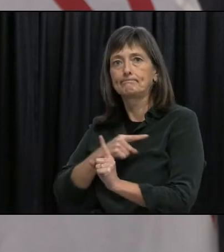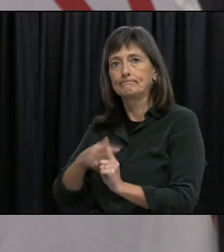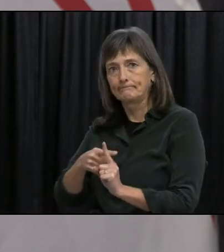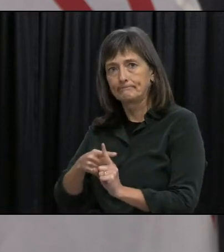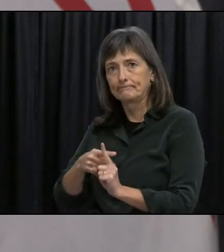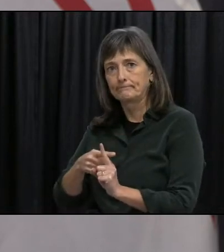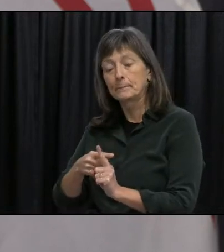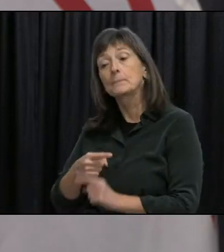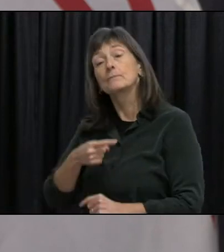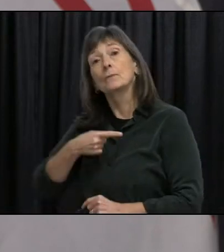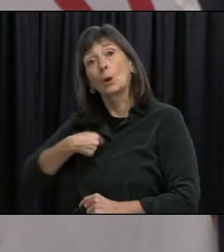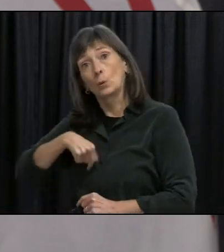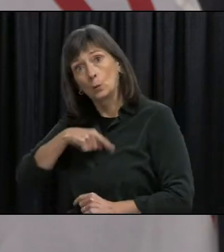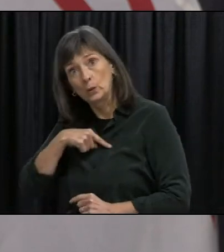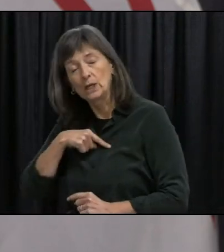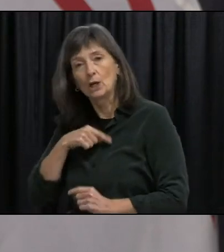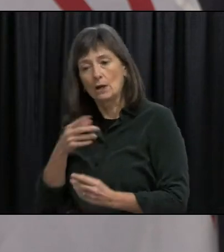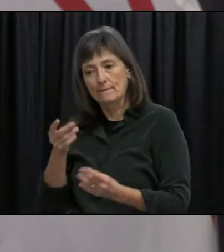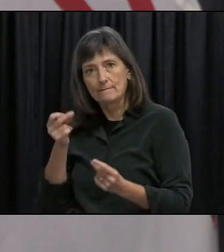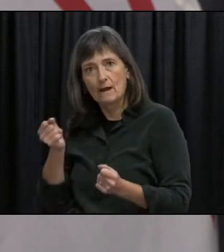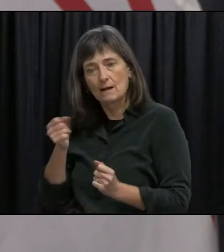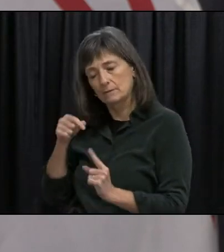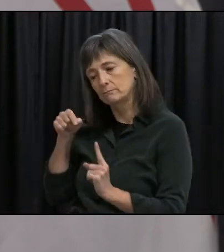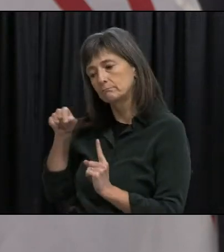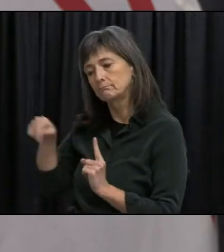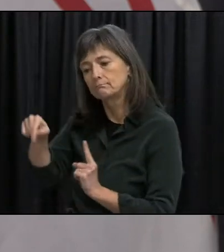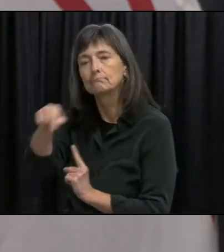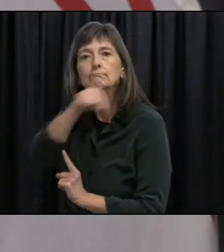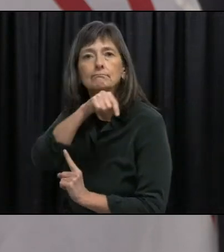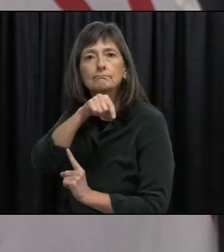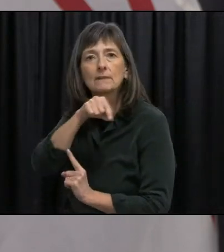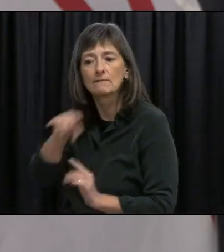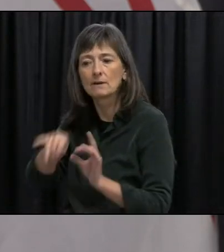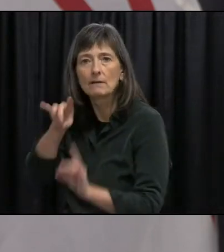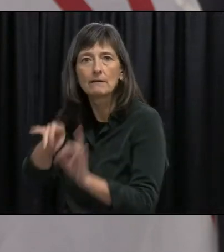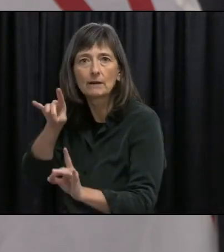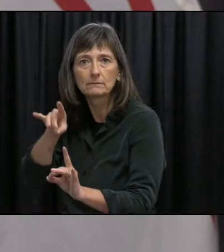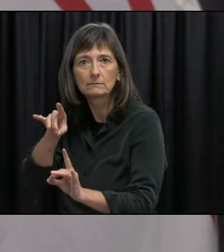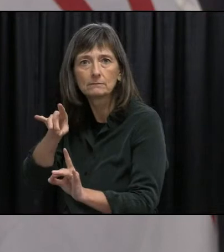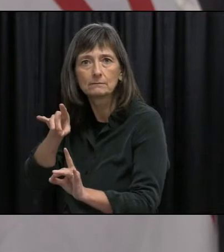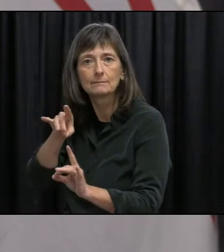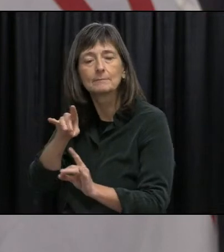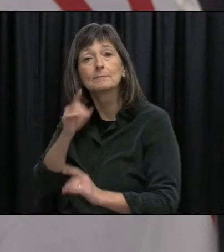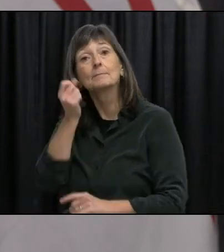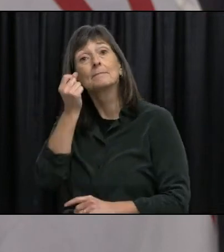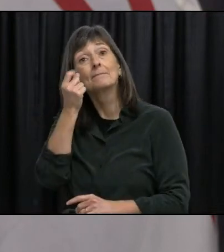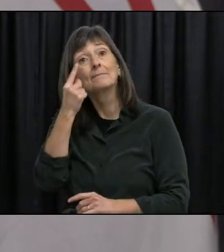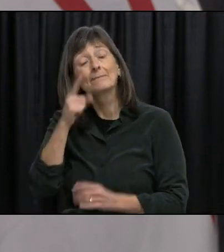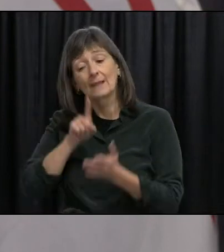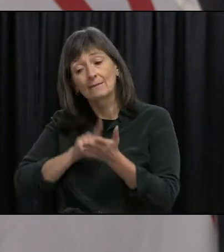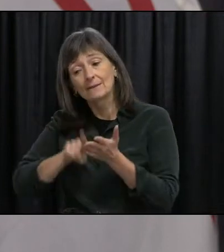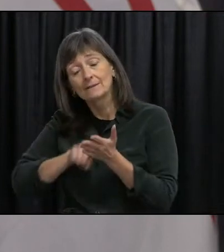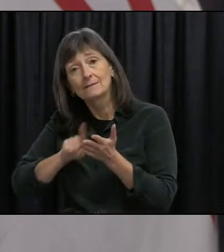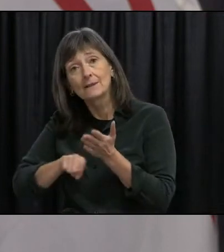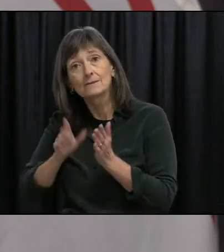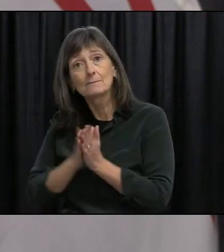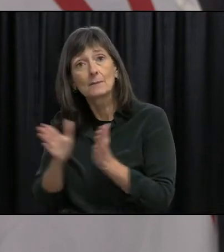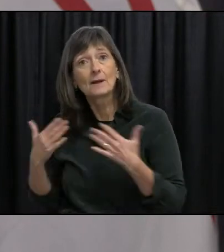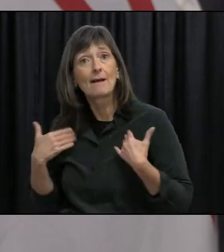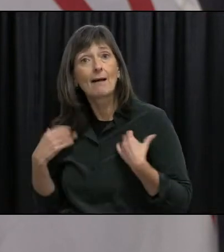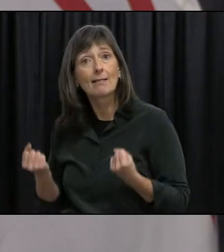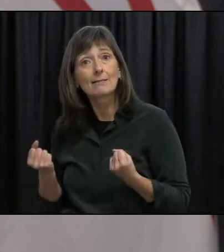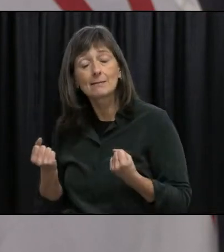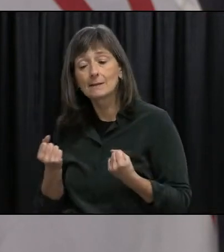contact tracing is possible. In any public health investigation, if a student or staff member